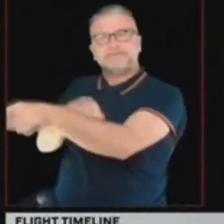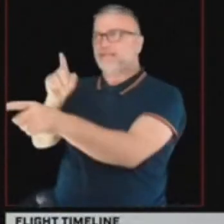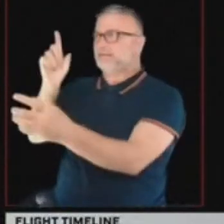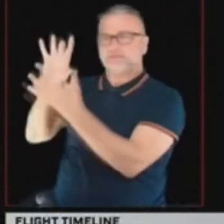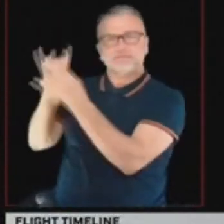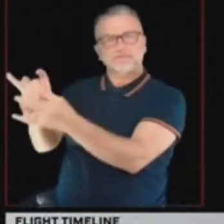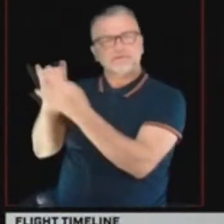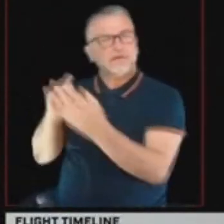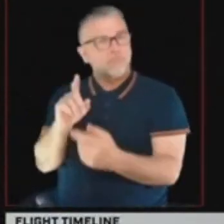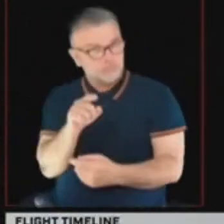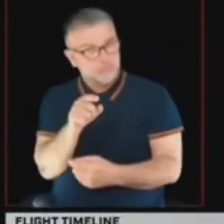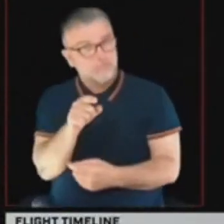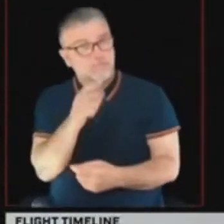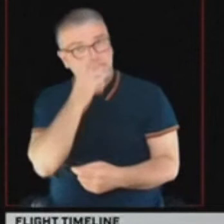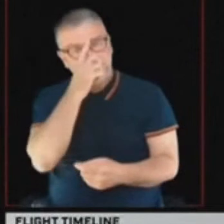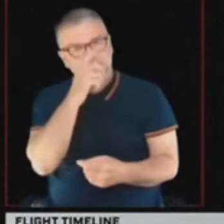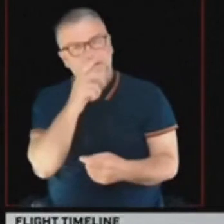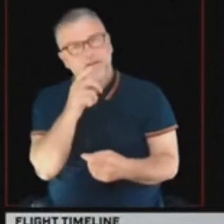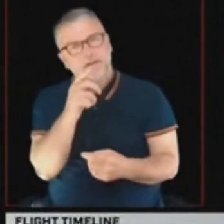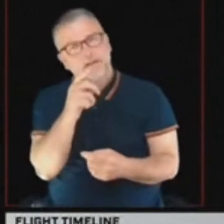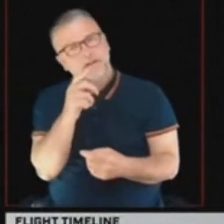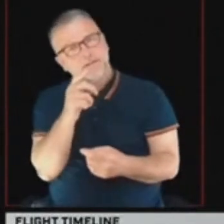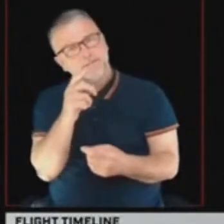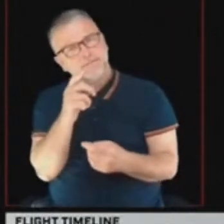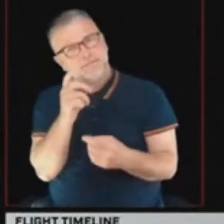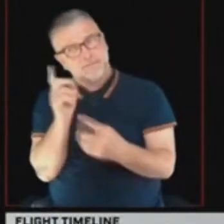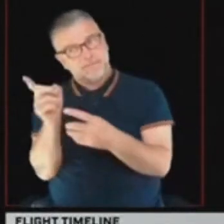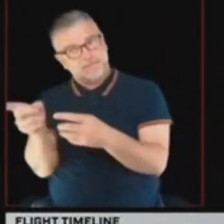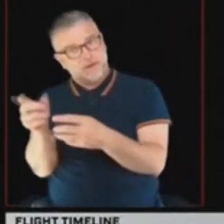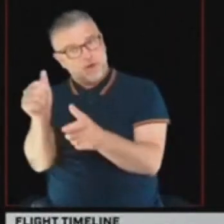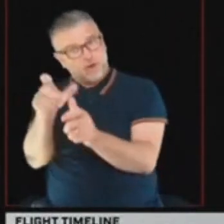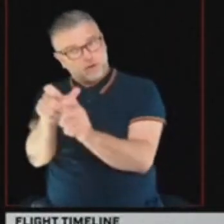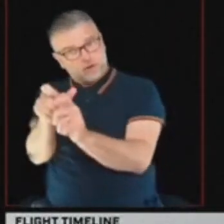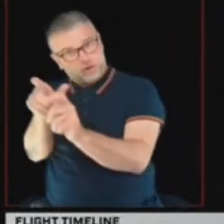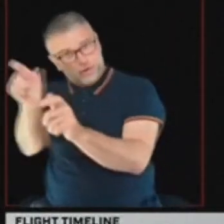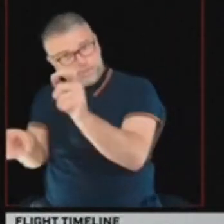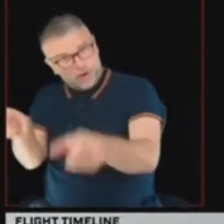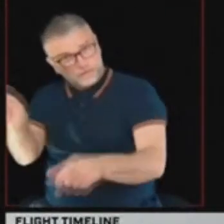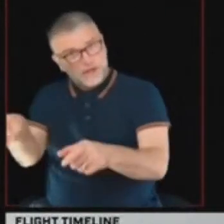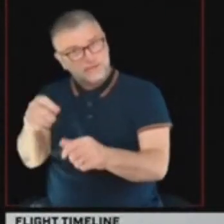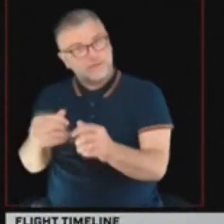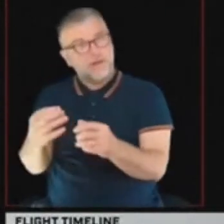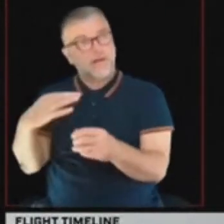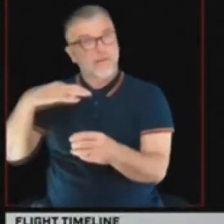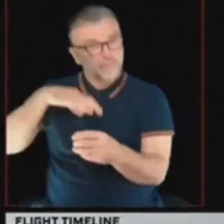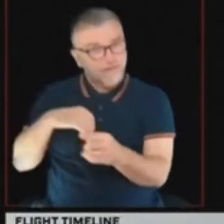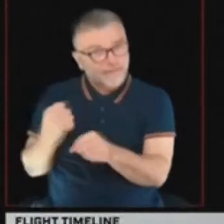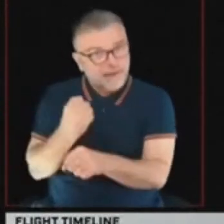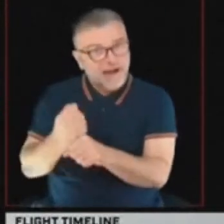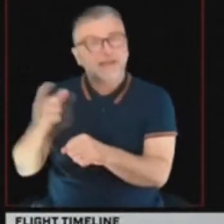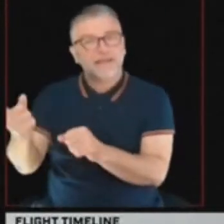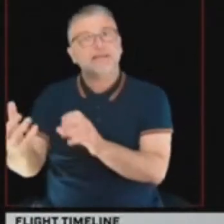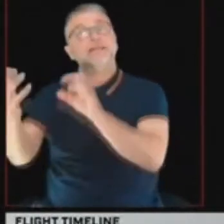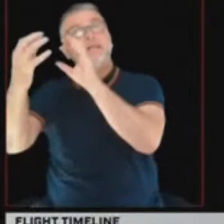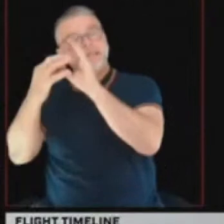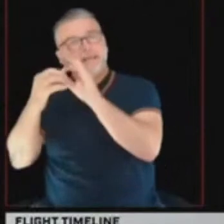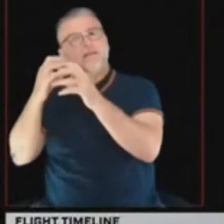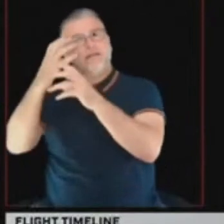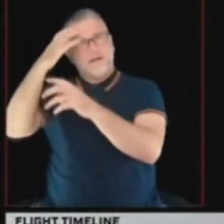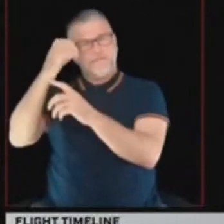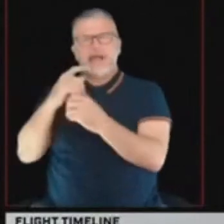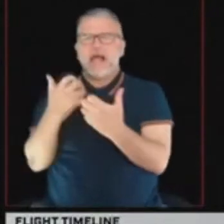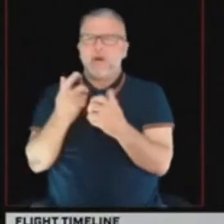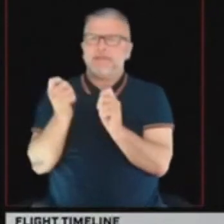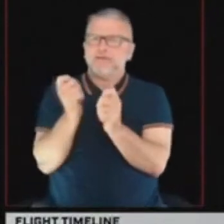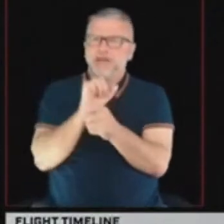leverage commercial industry in particular, and in order to tap into new capabilities, change the way that you and your colleagues work and think